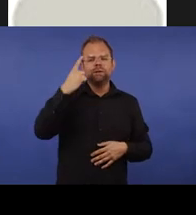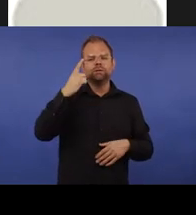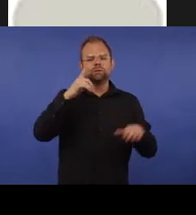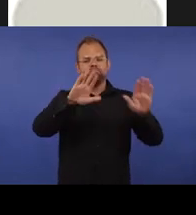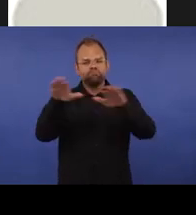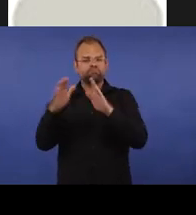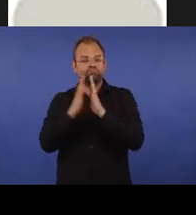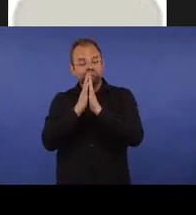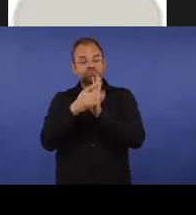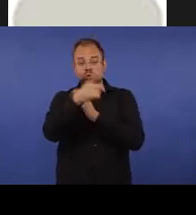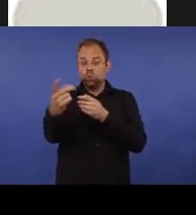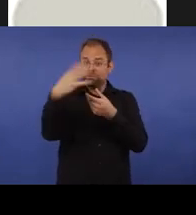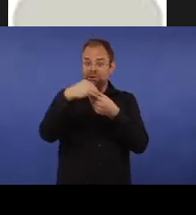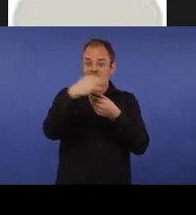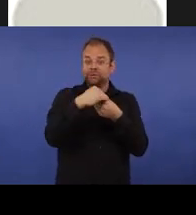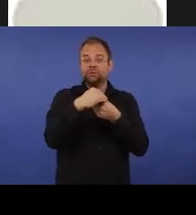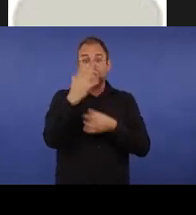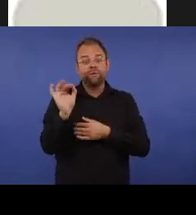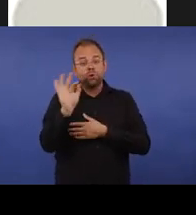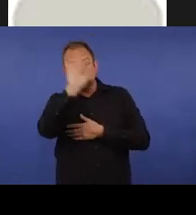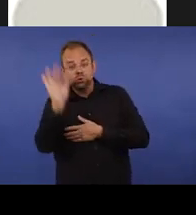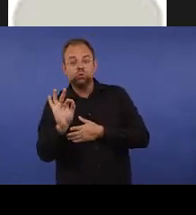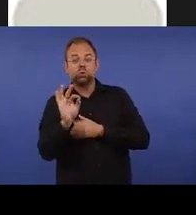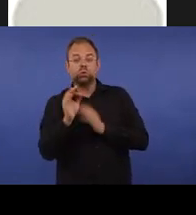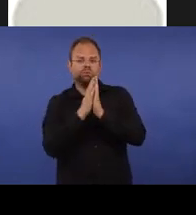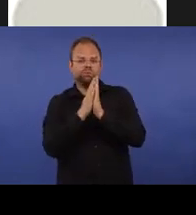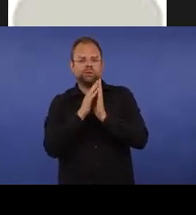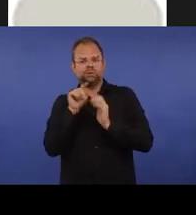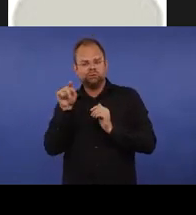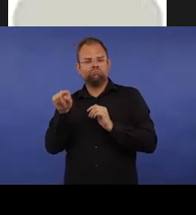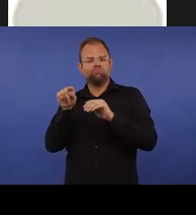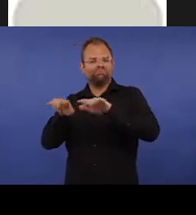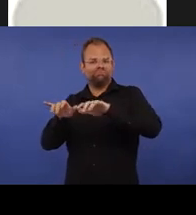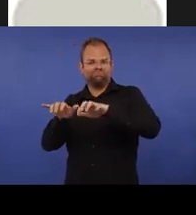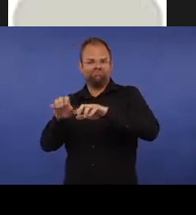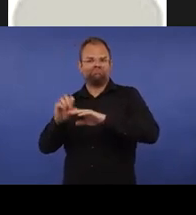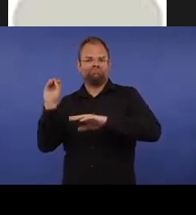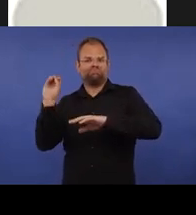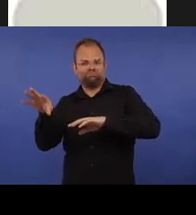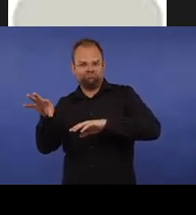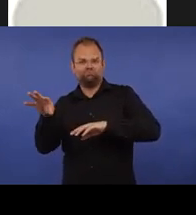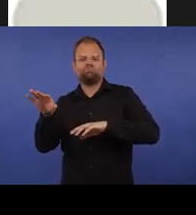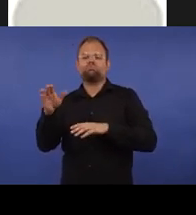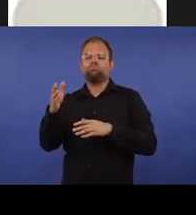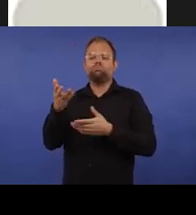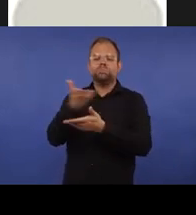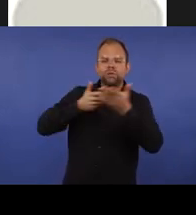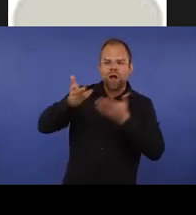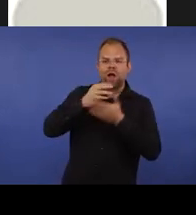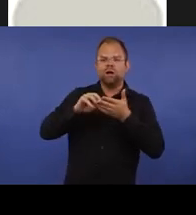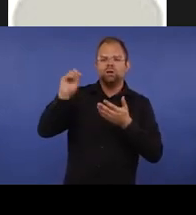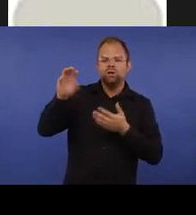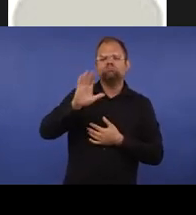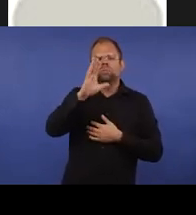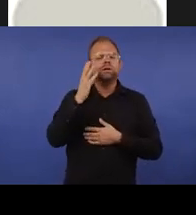experience, so that we can learn with each other, and don't hesitate to ask questions to all the speakers. So the